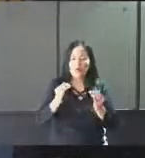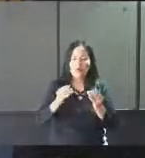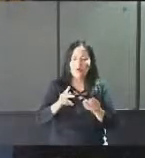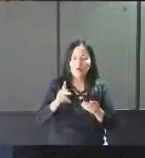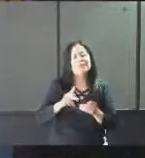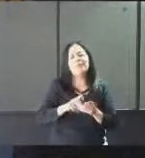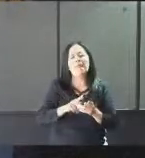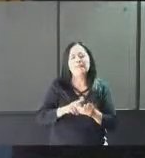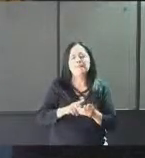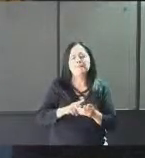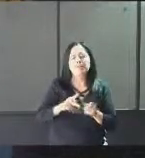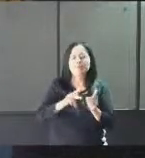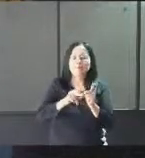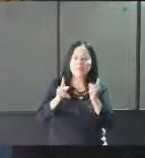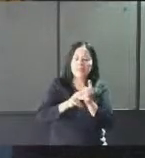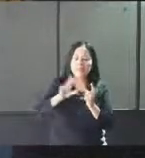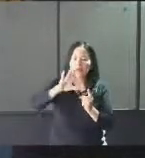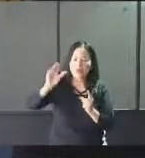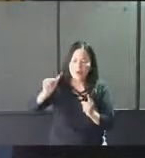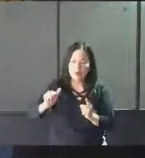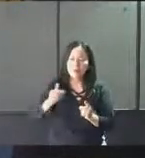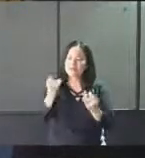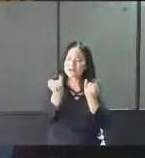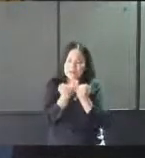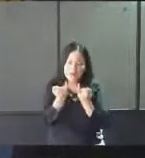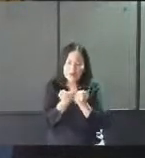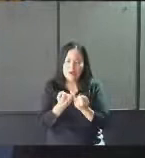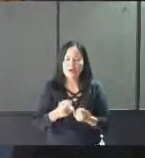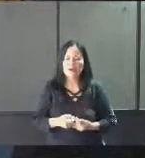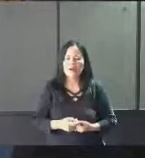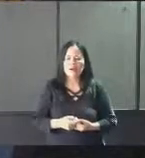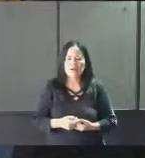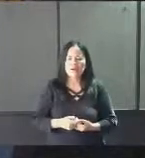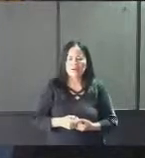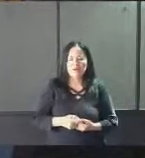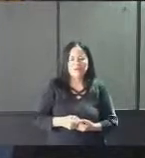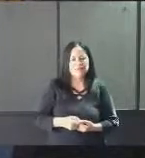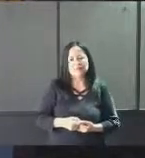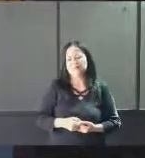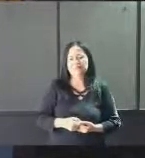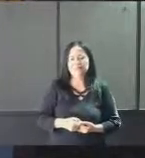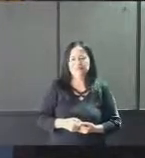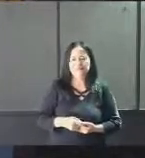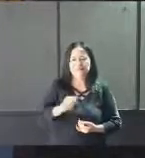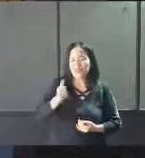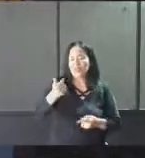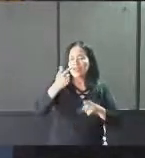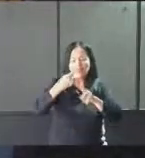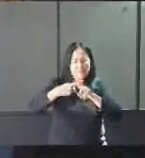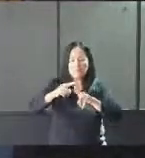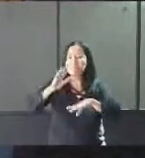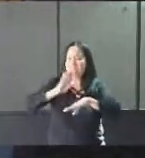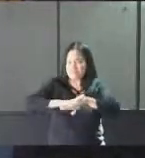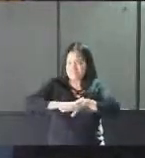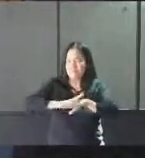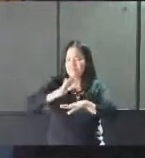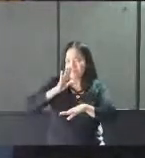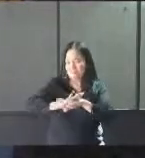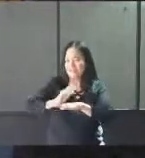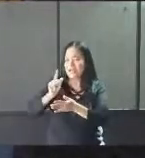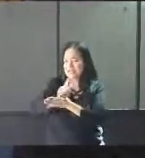South Africa talked about, the budgets to respond to gender issues and other